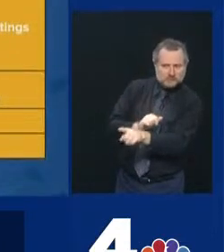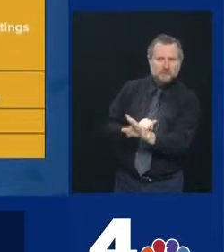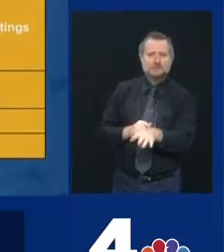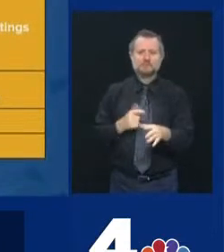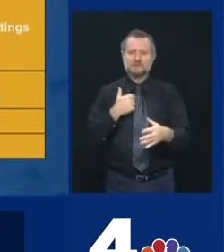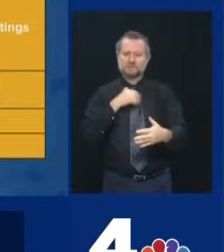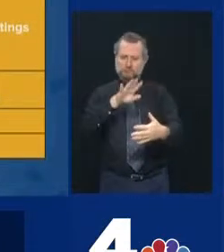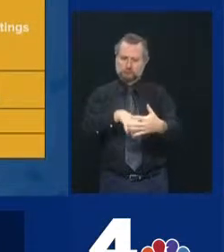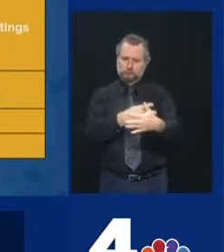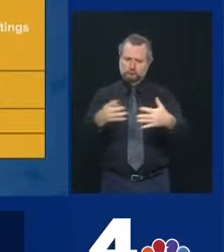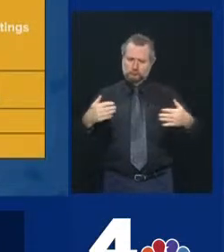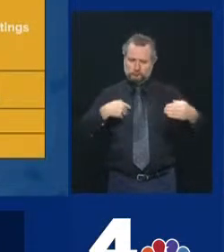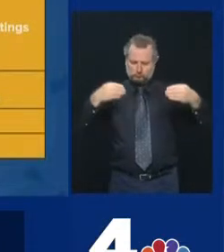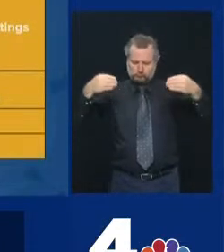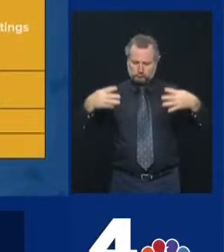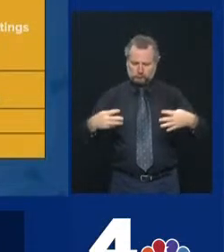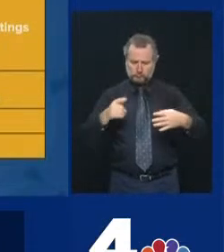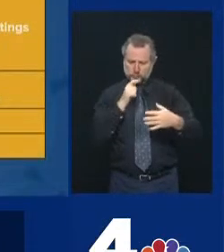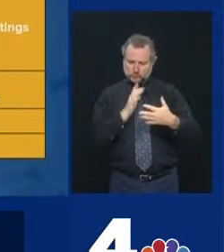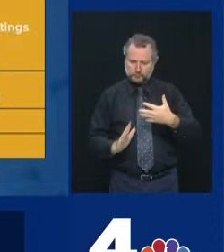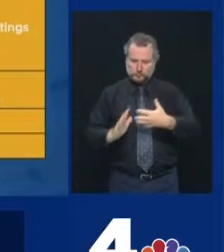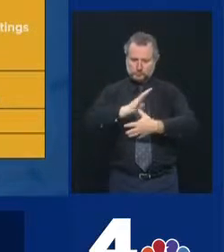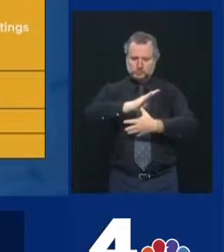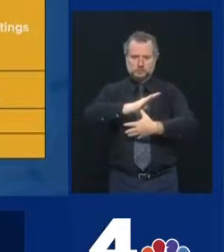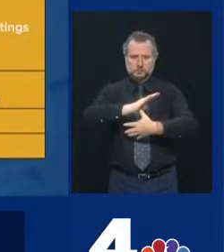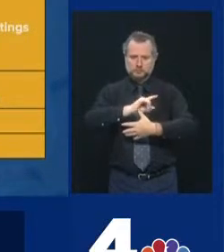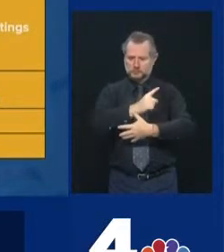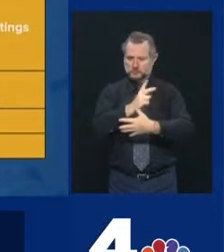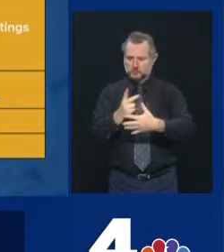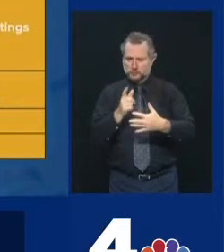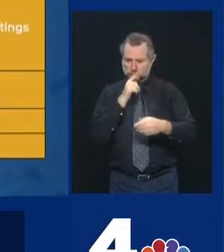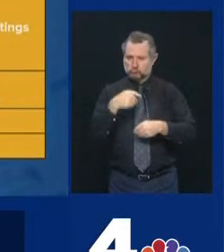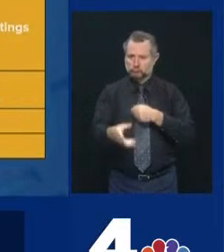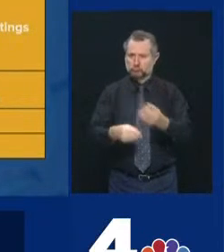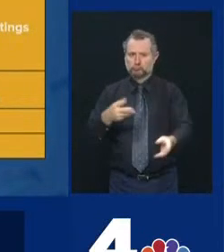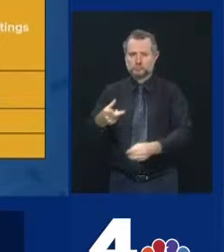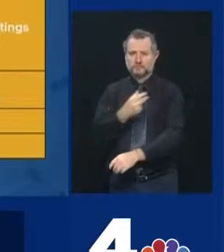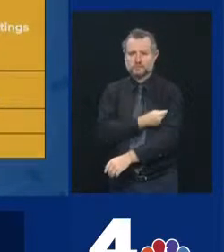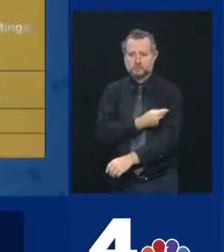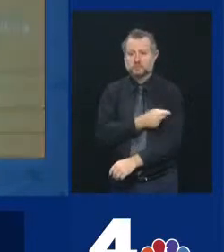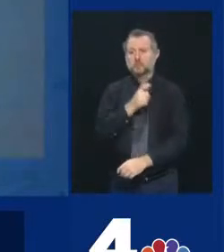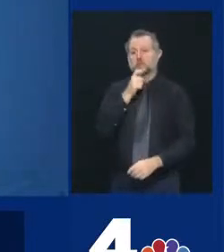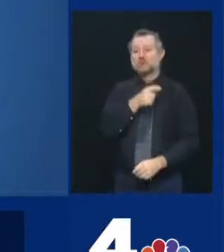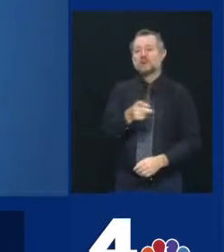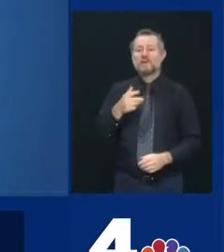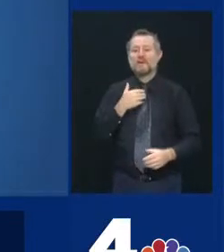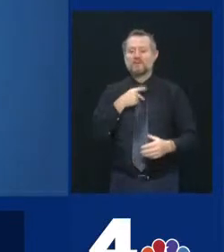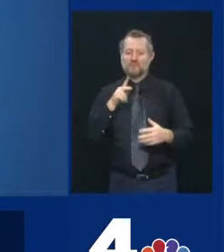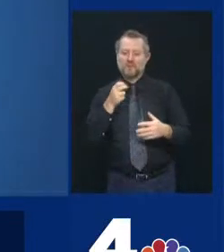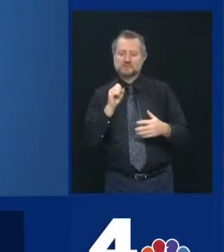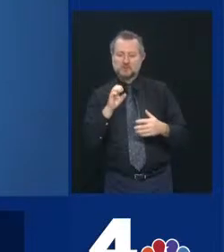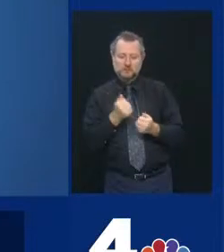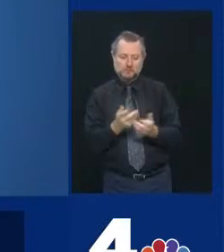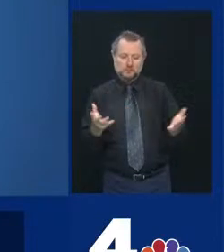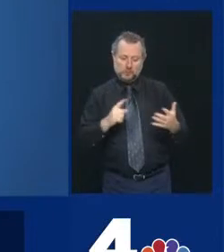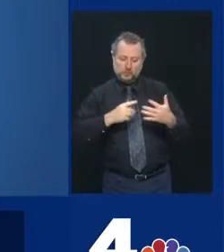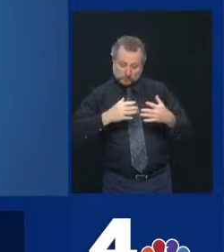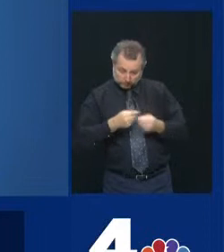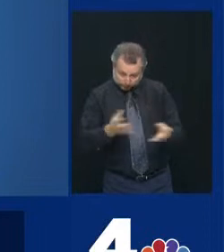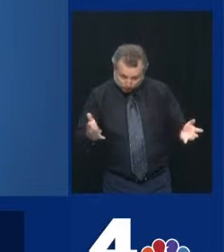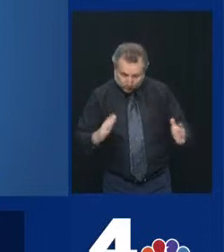that regards, and there'd be several phases to the administration of